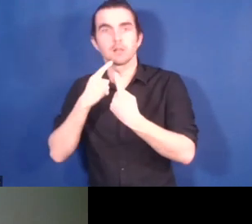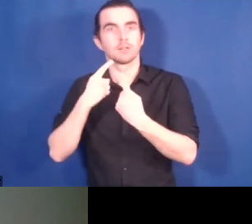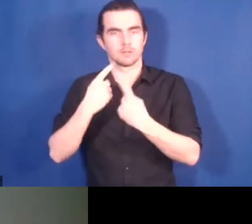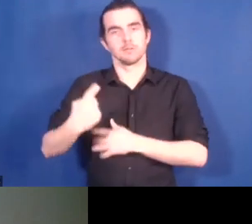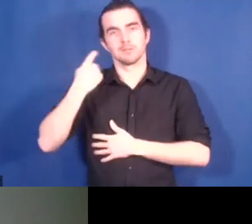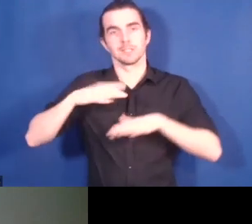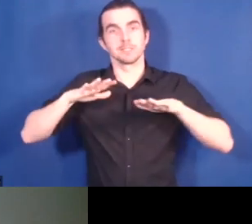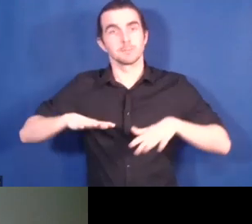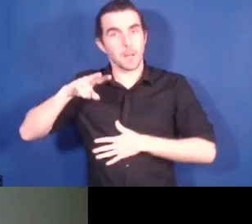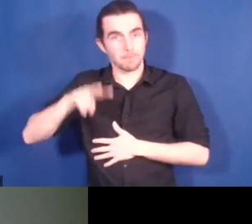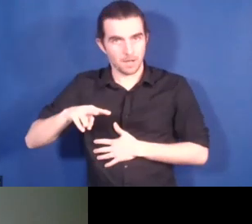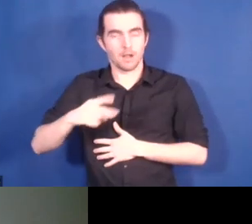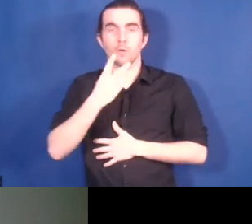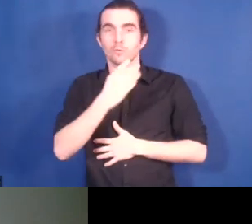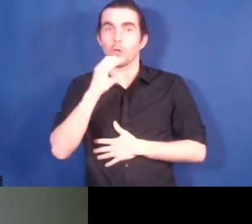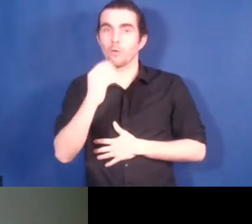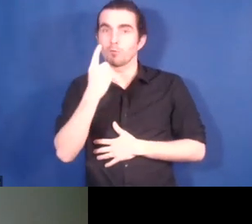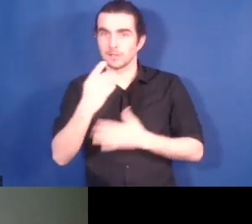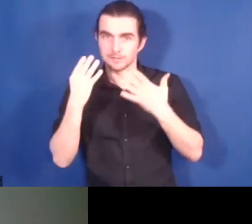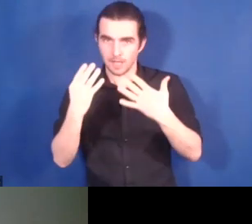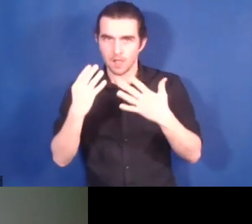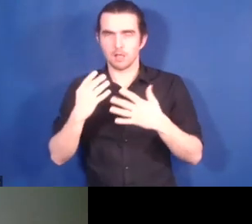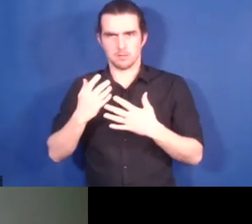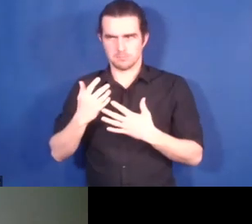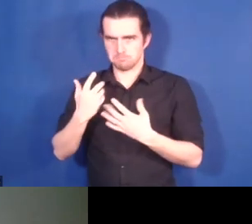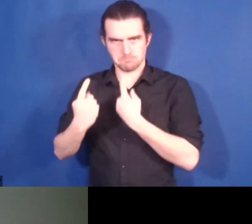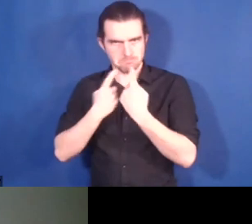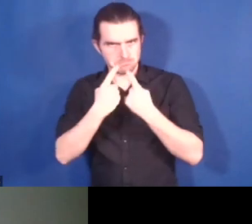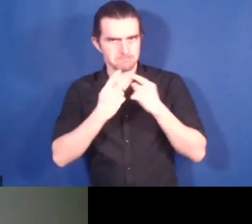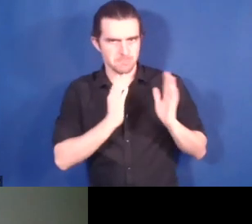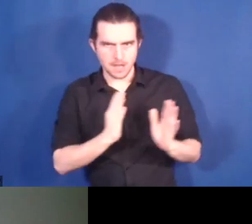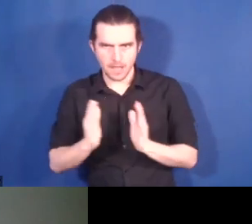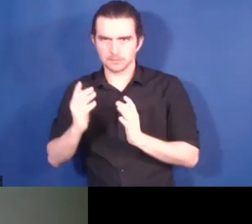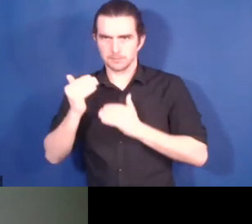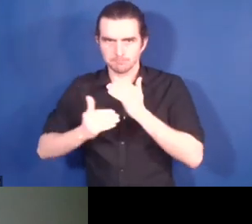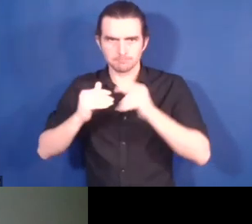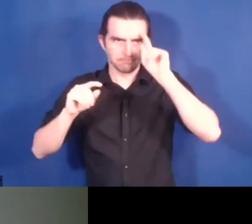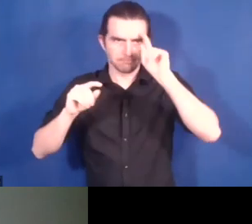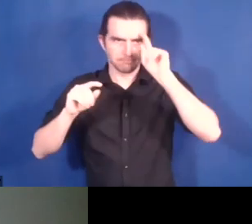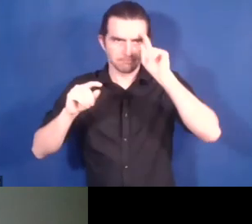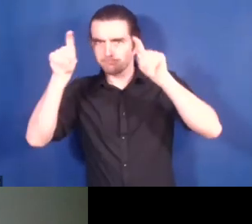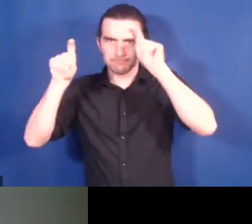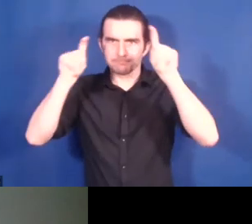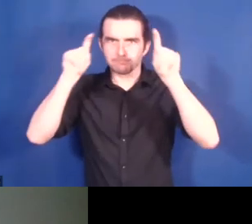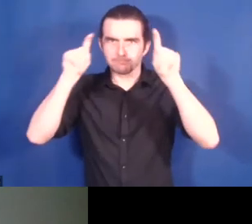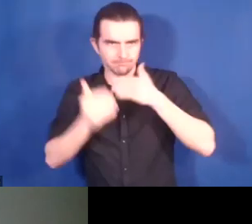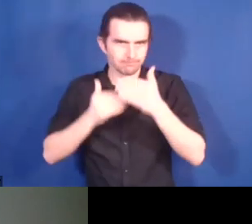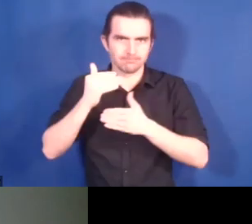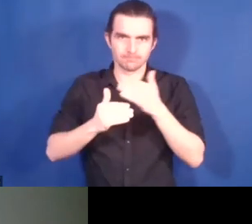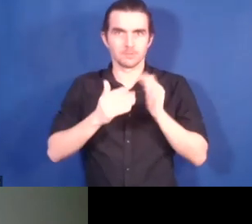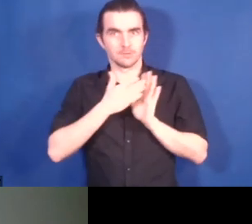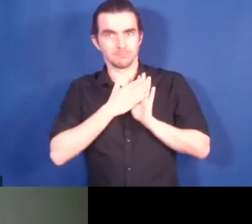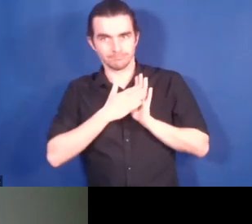2020 when the world shut down. This conference, this